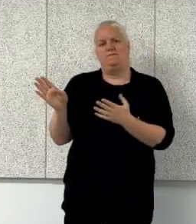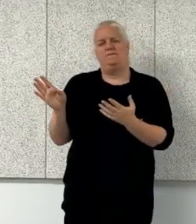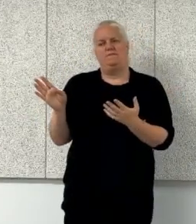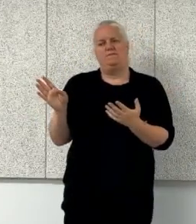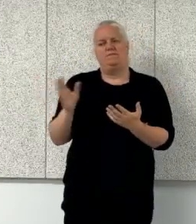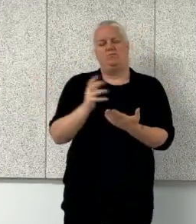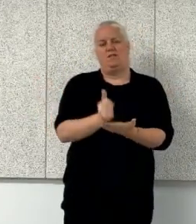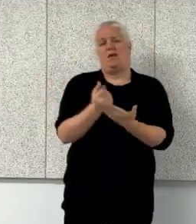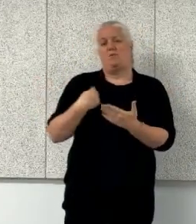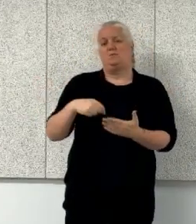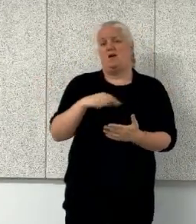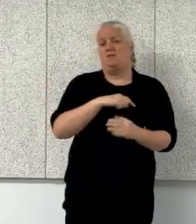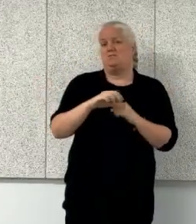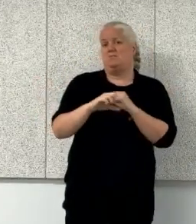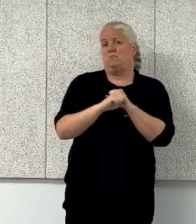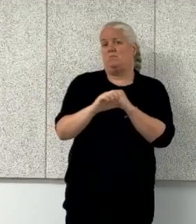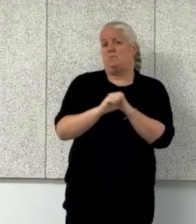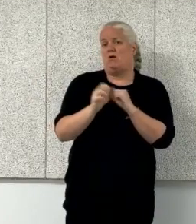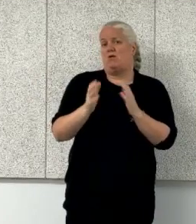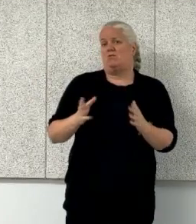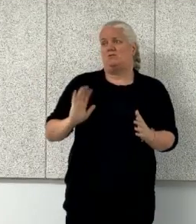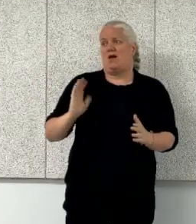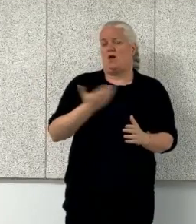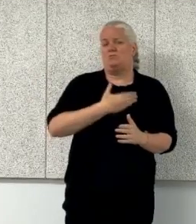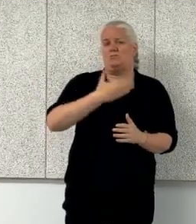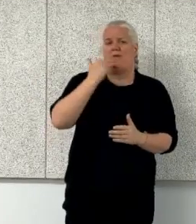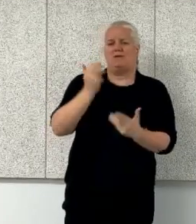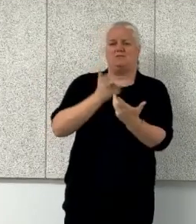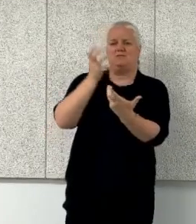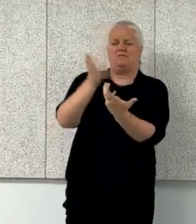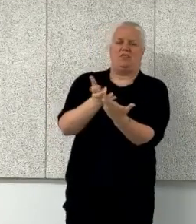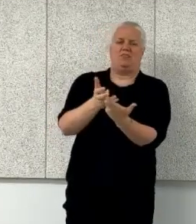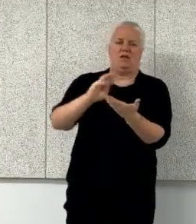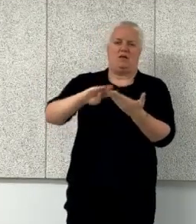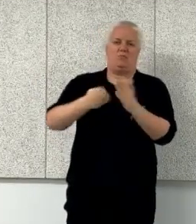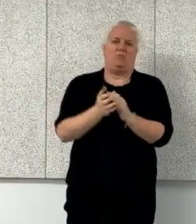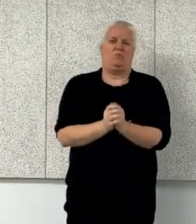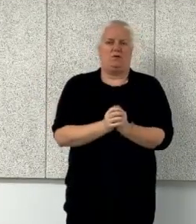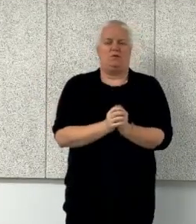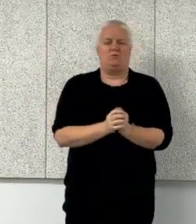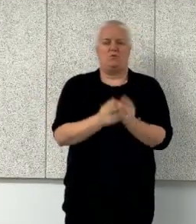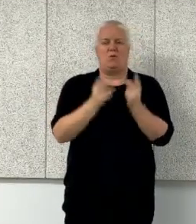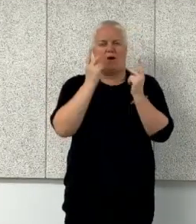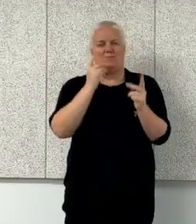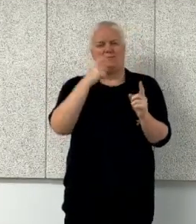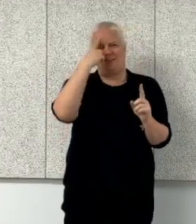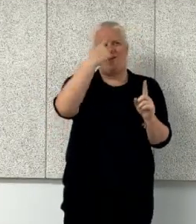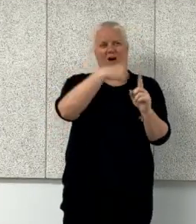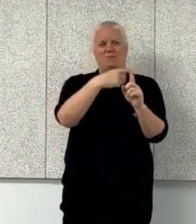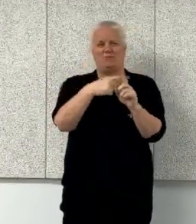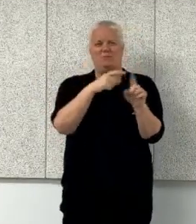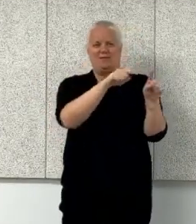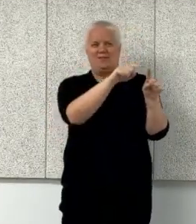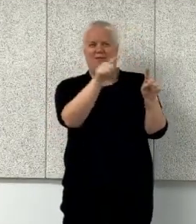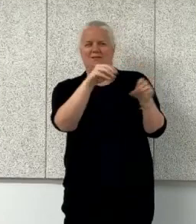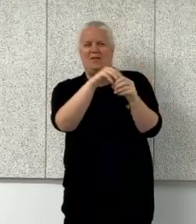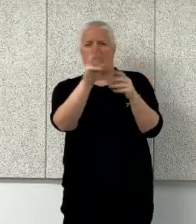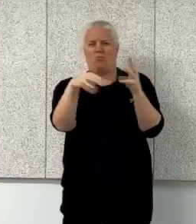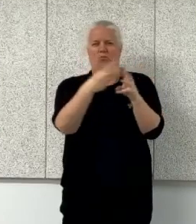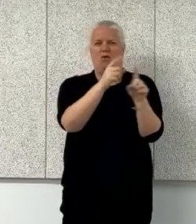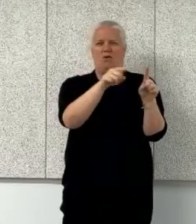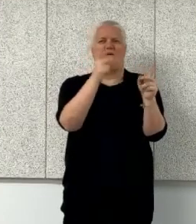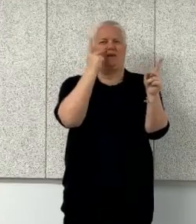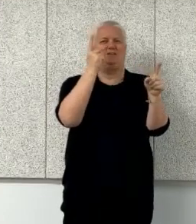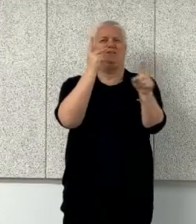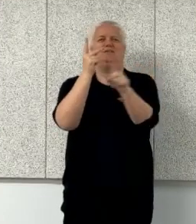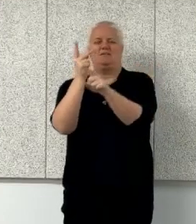as marketers think about how we best meet our community. So there are a lot of sort of like bright spots that I'm seeing in the world, both as a creative producer and as a